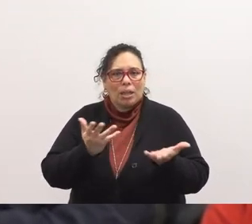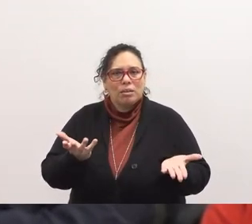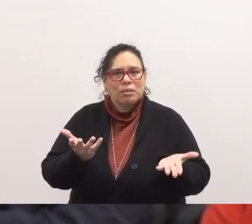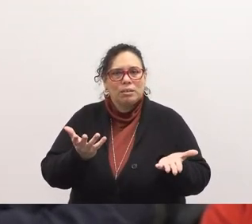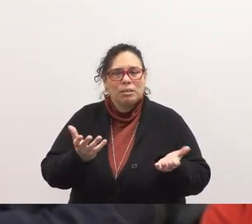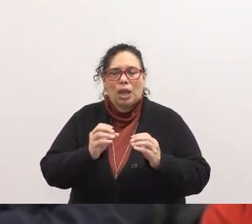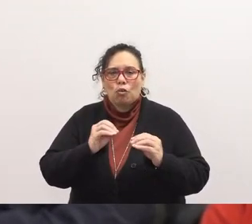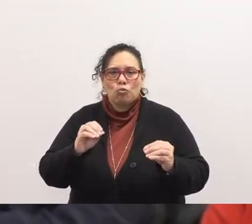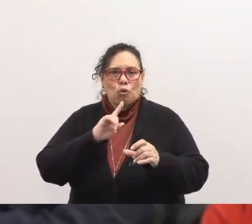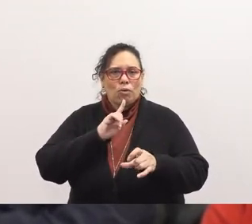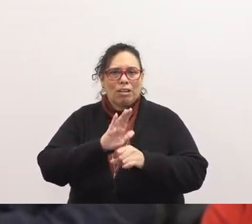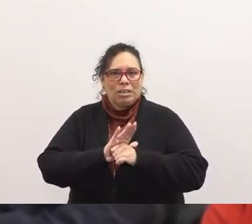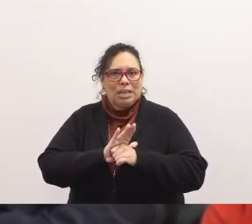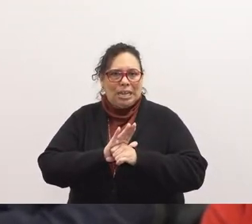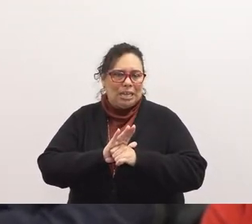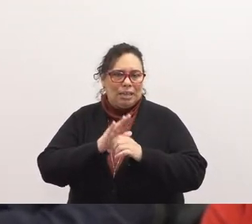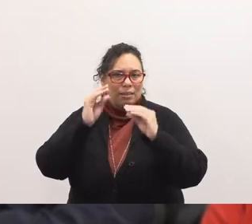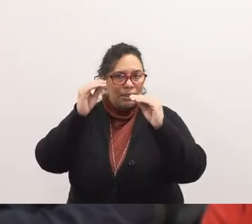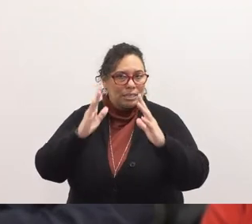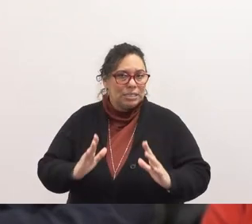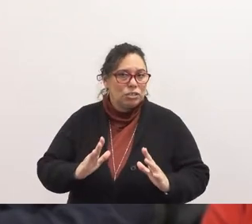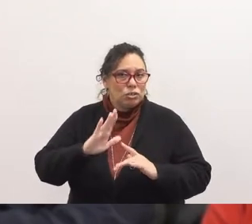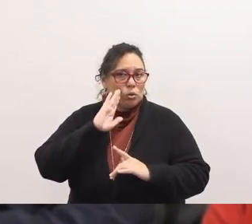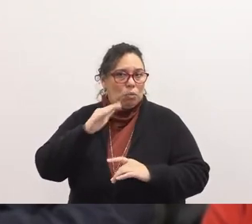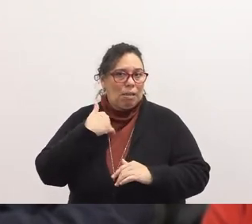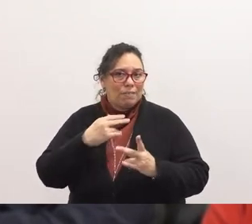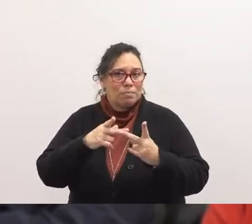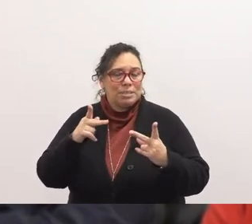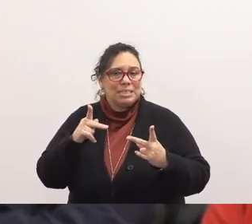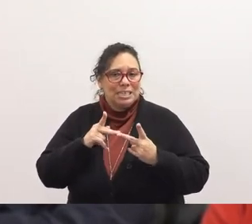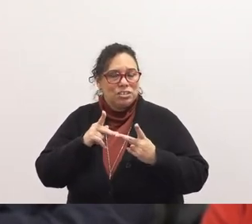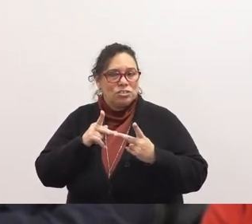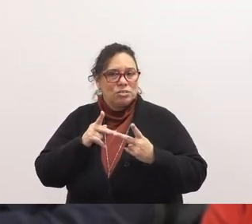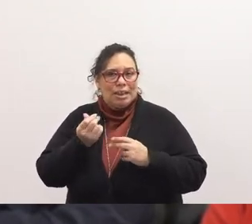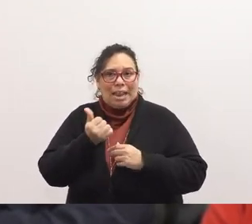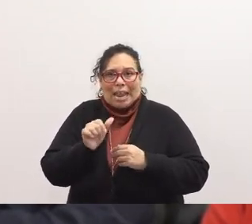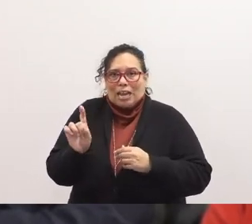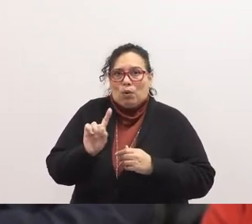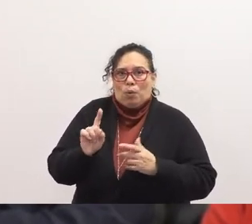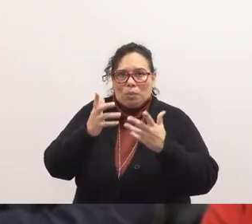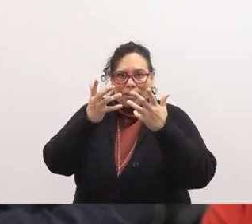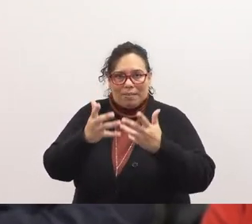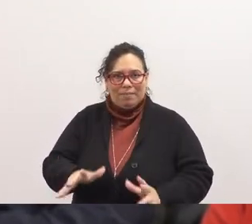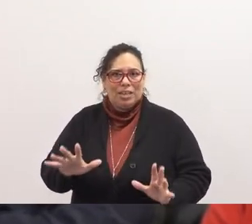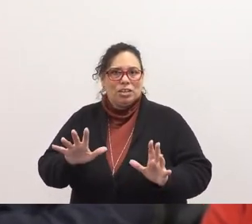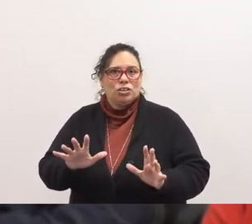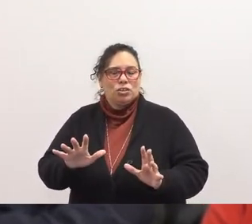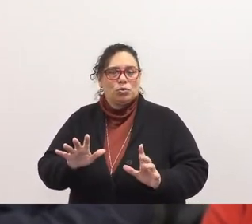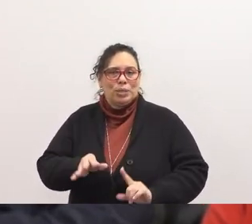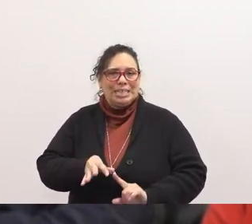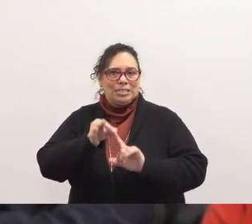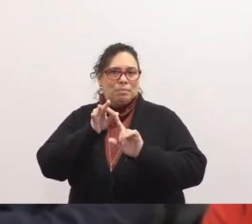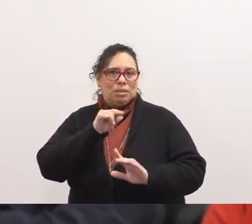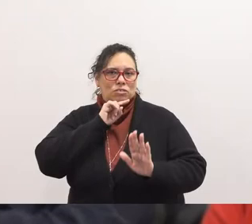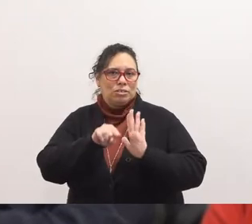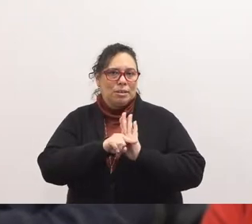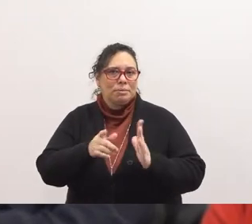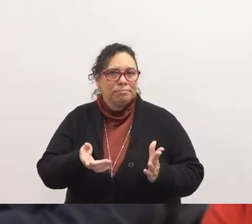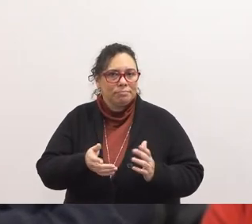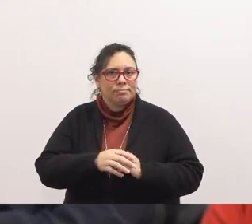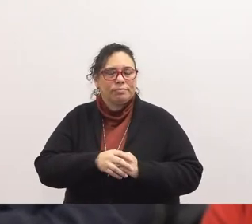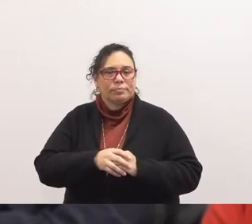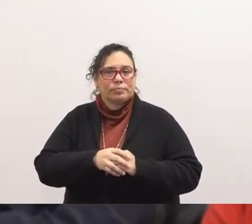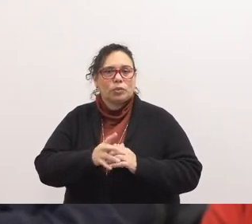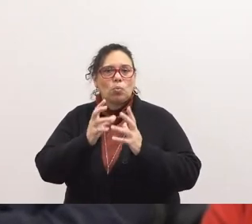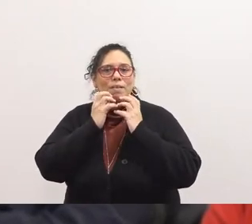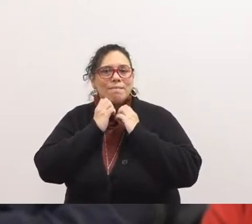no guarantee that those teachers would have a position anywhere after they are done with the special assignment. We